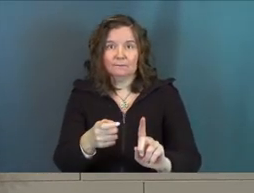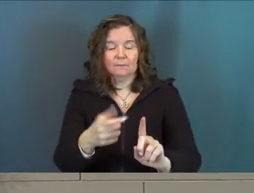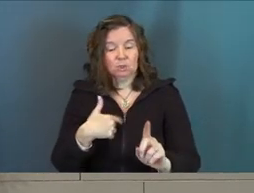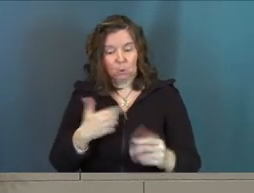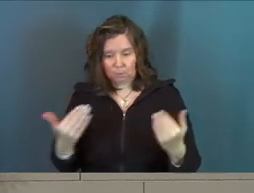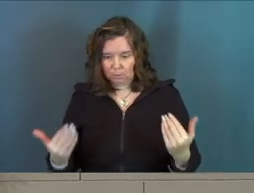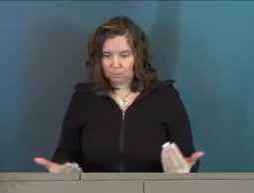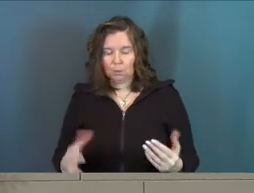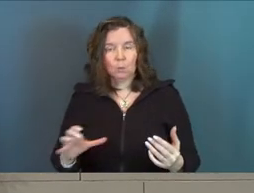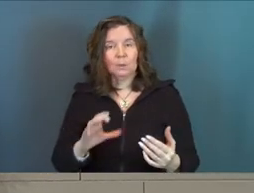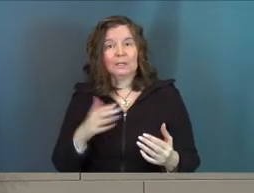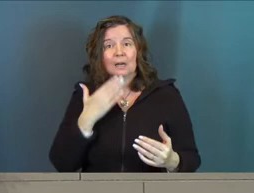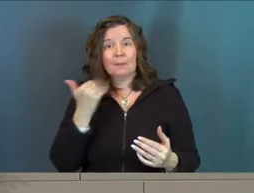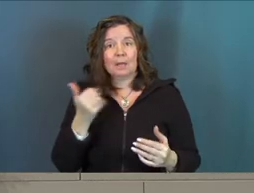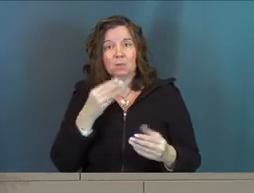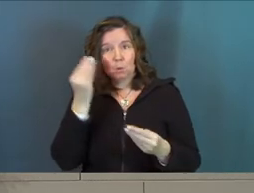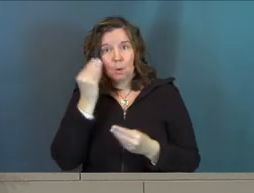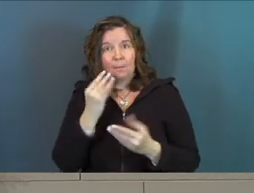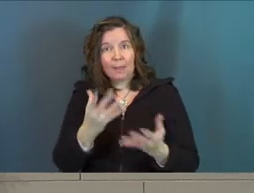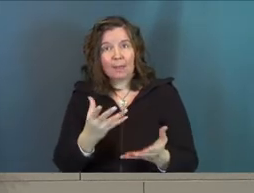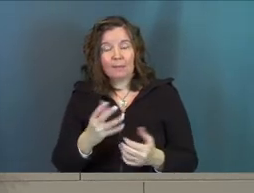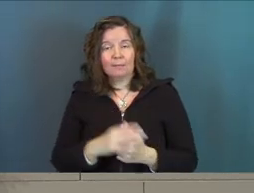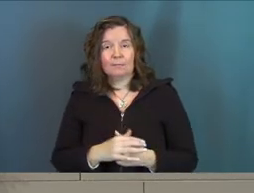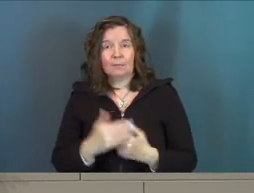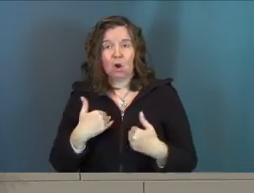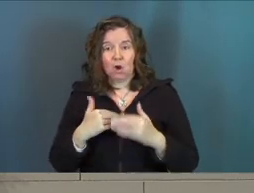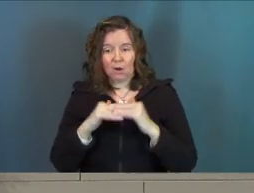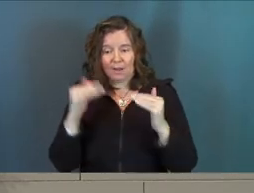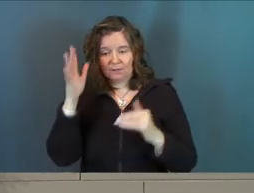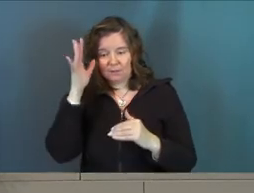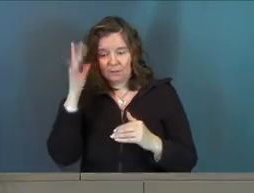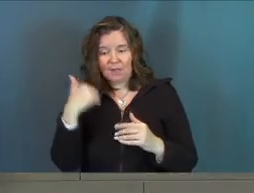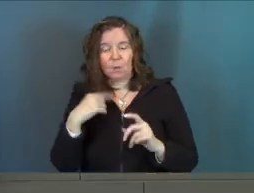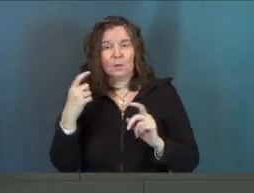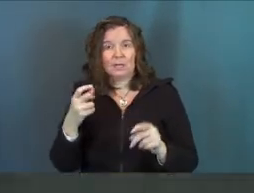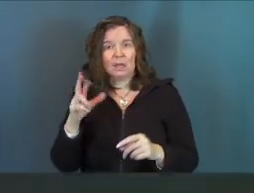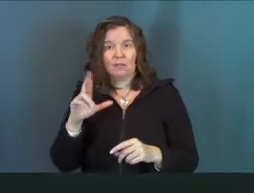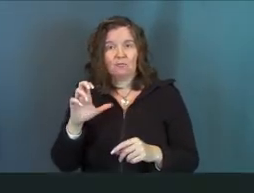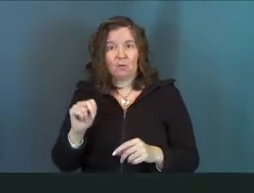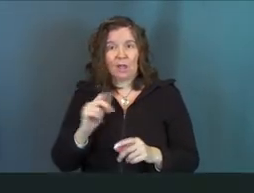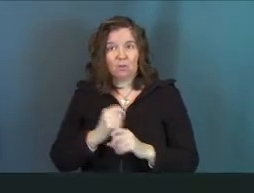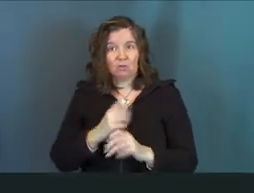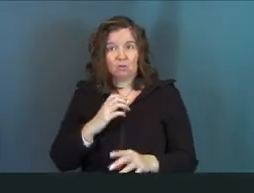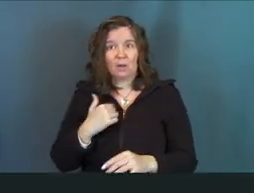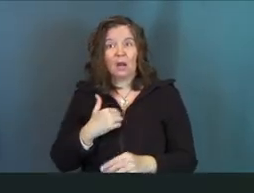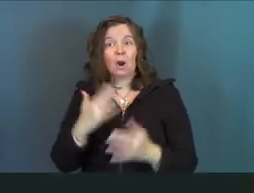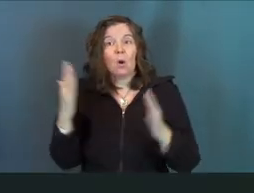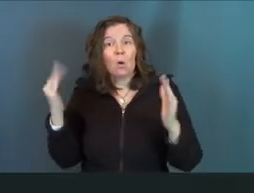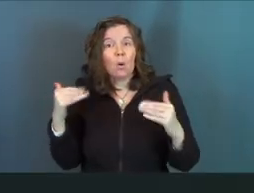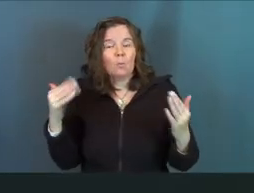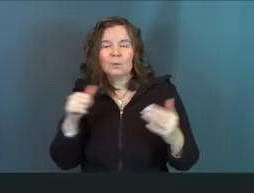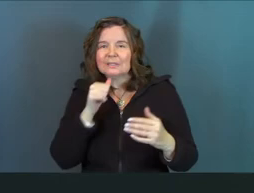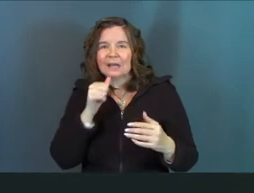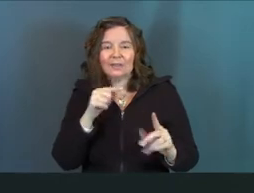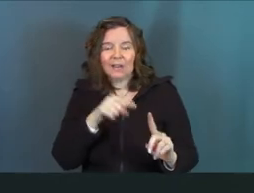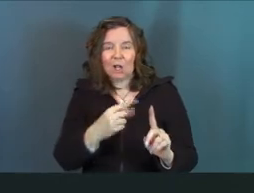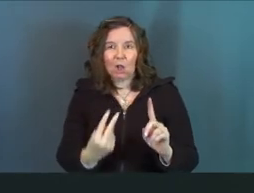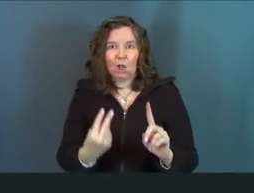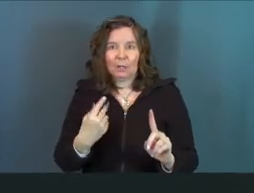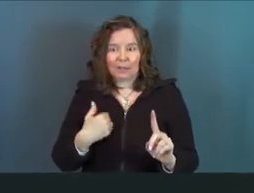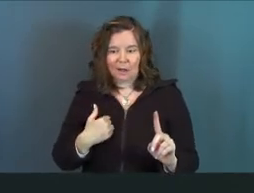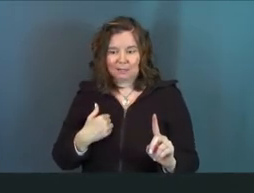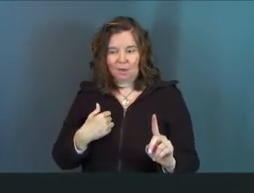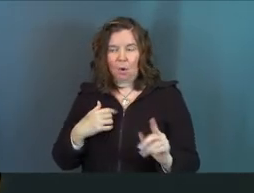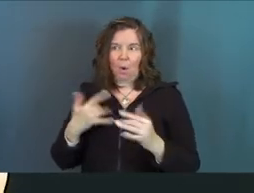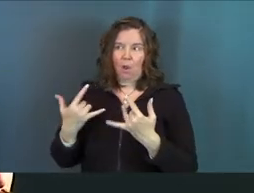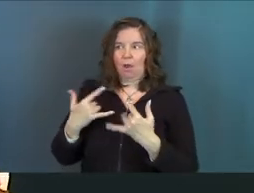And so we did our best to obey our Heavenly Father, and we gave Ryan the truck. And our hope was, again, not that Ryan looked back at us and was like,